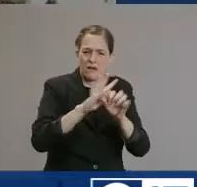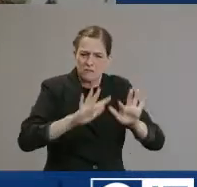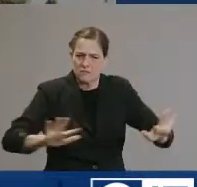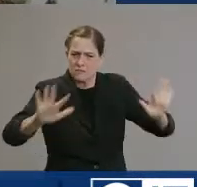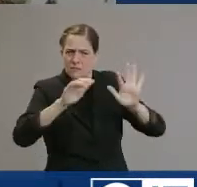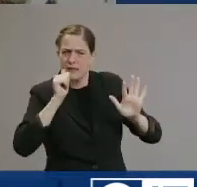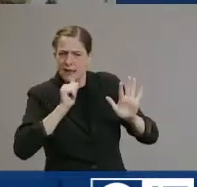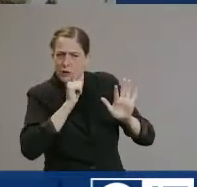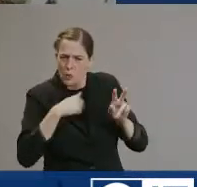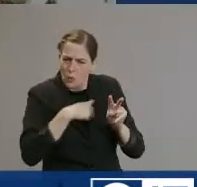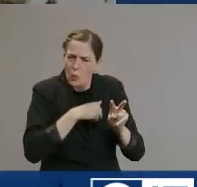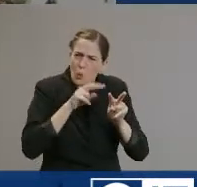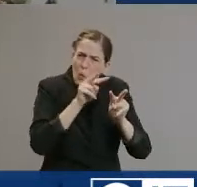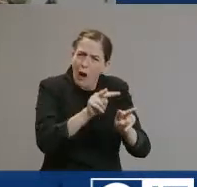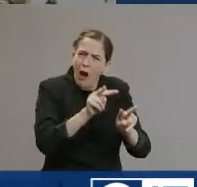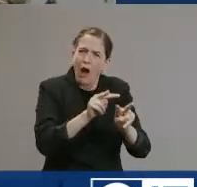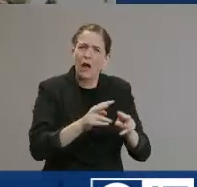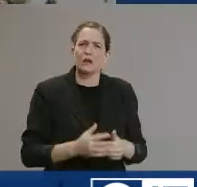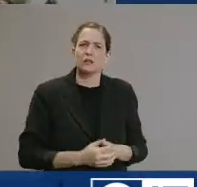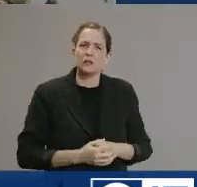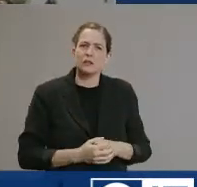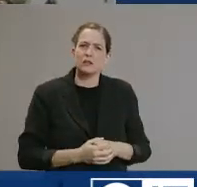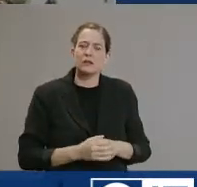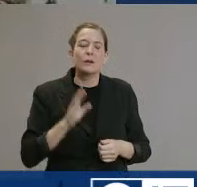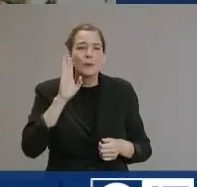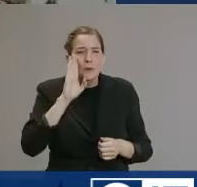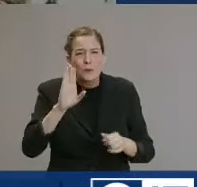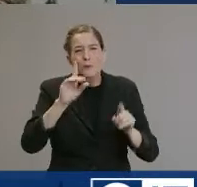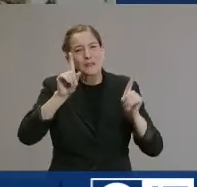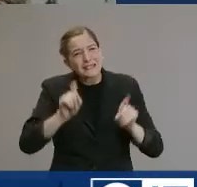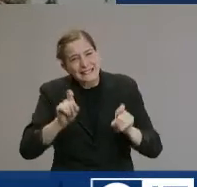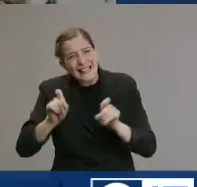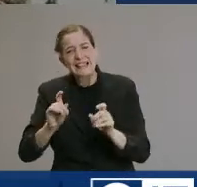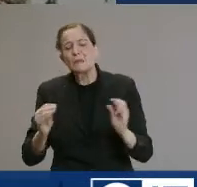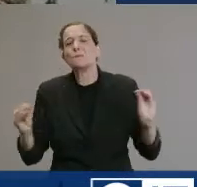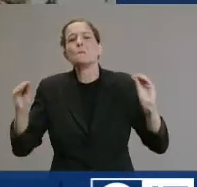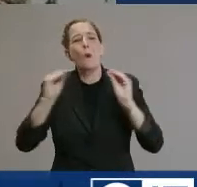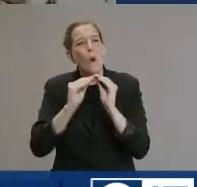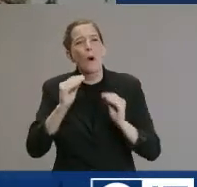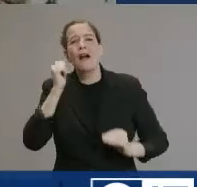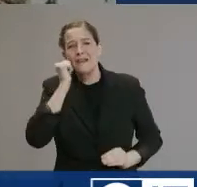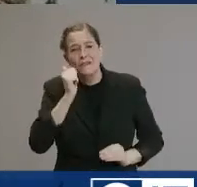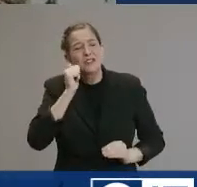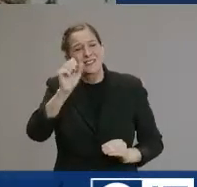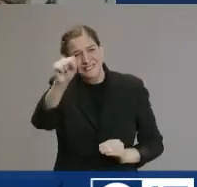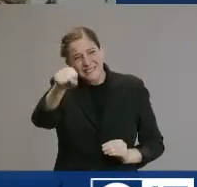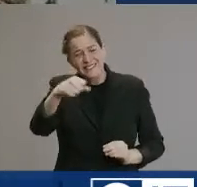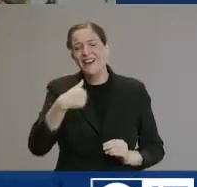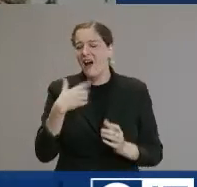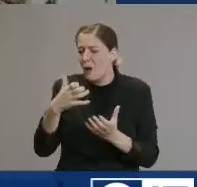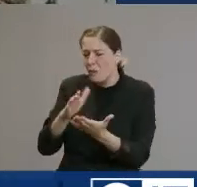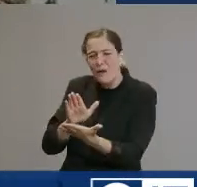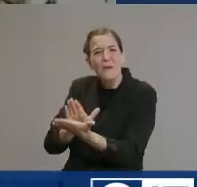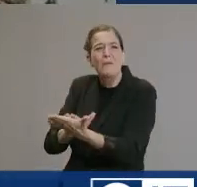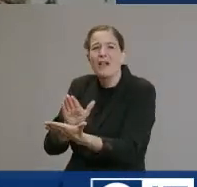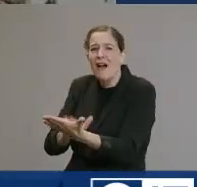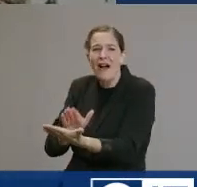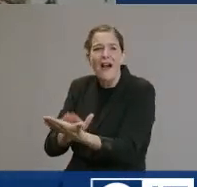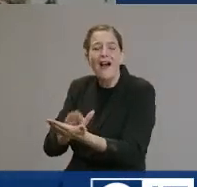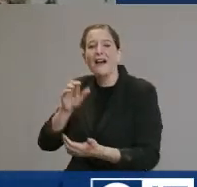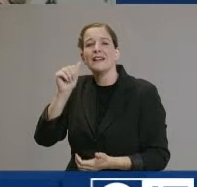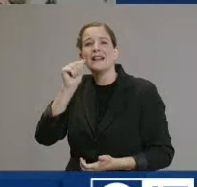know where we are every day, and I really want to applaud our private sector partners and Dr. Christ and the Department of Health Services